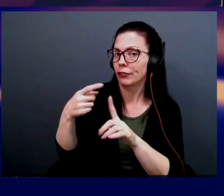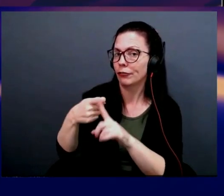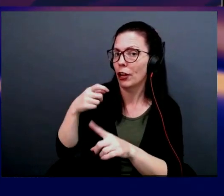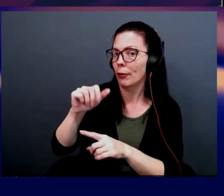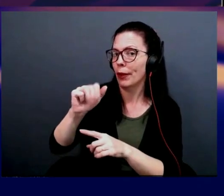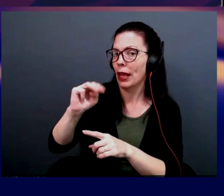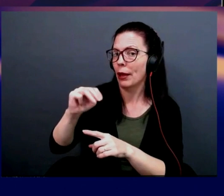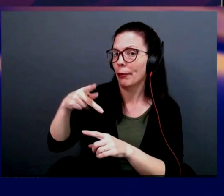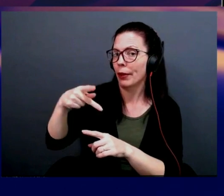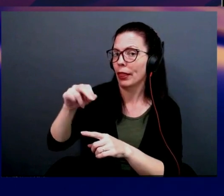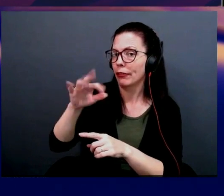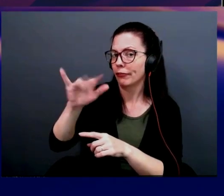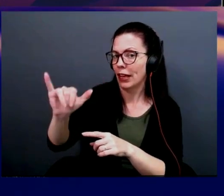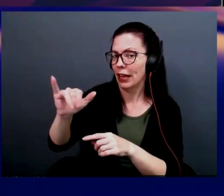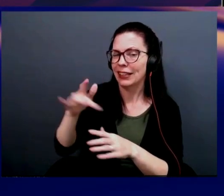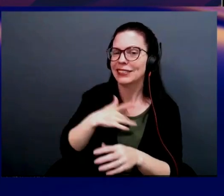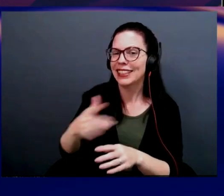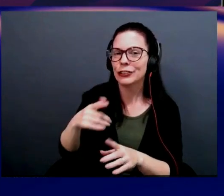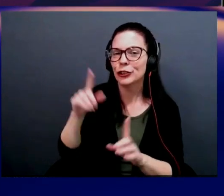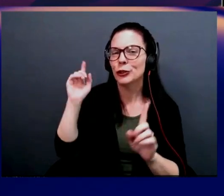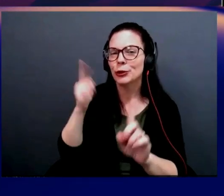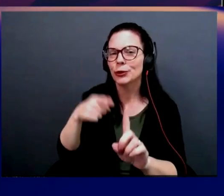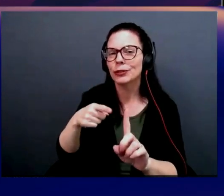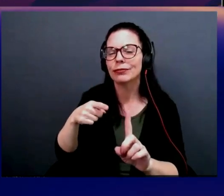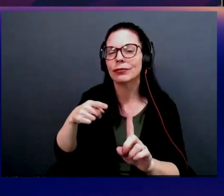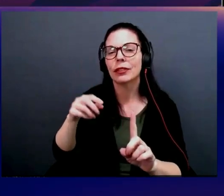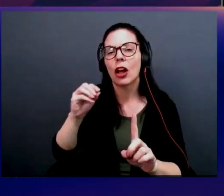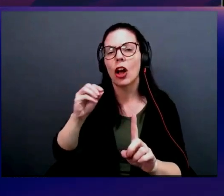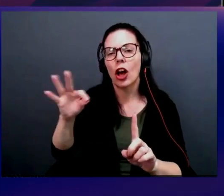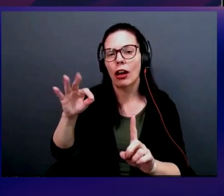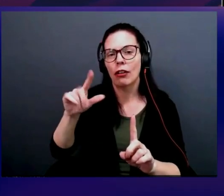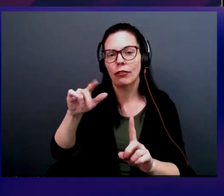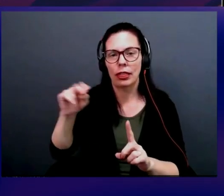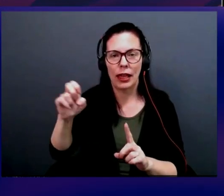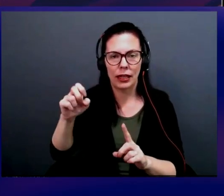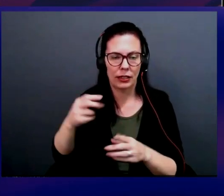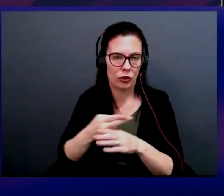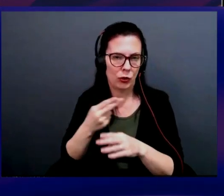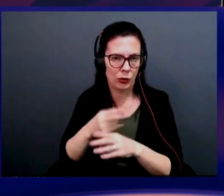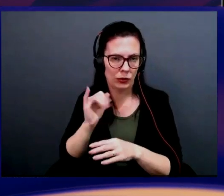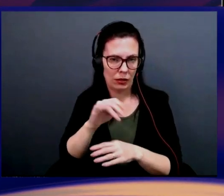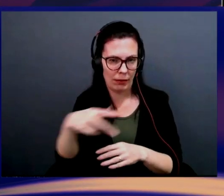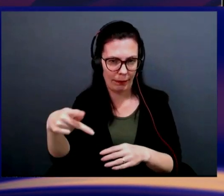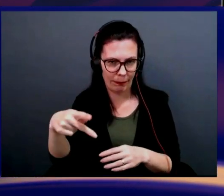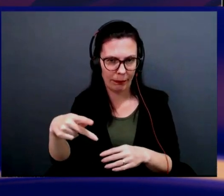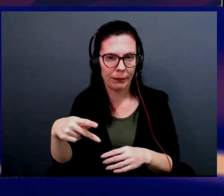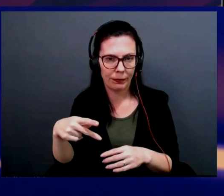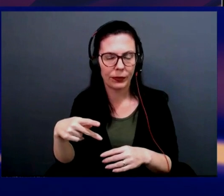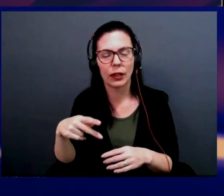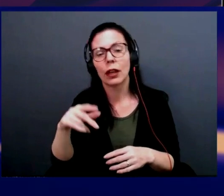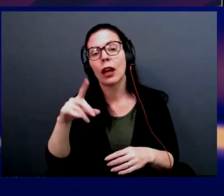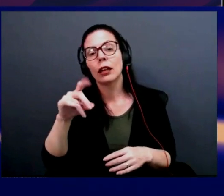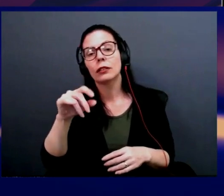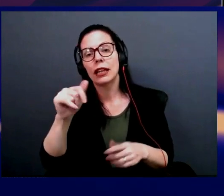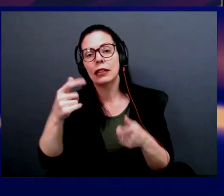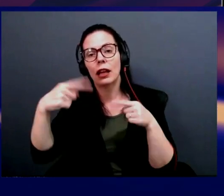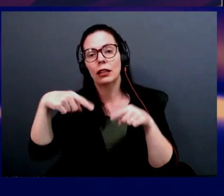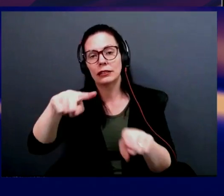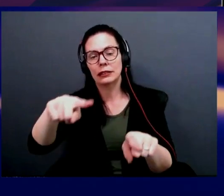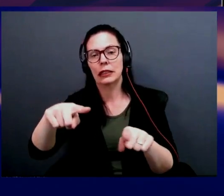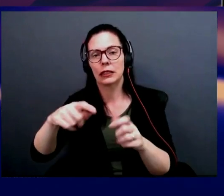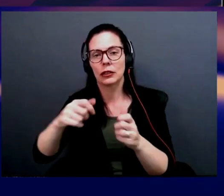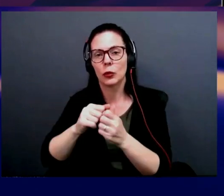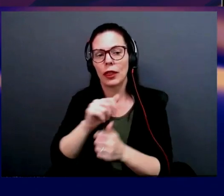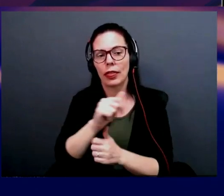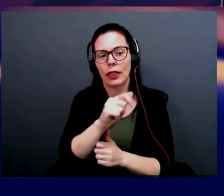is primarily angled towards offline usage of an application and data syncing between offline and